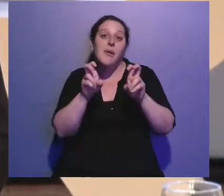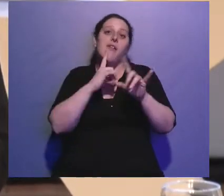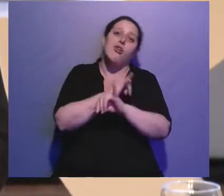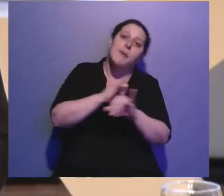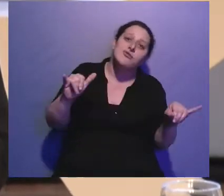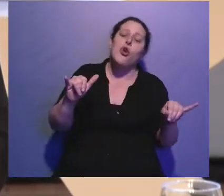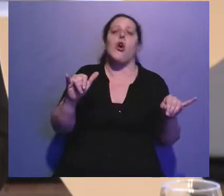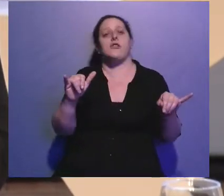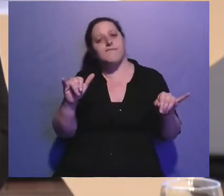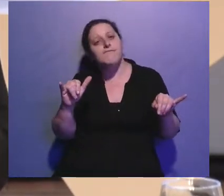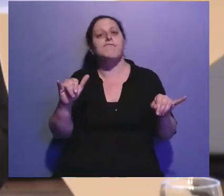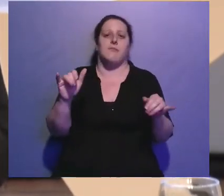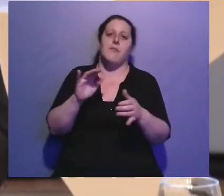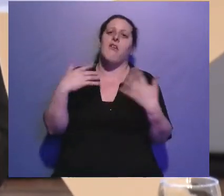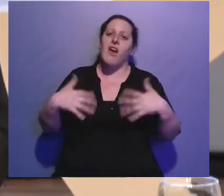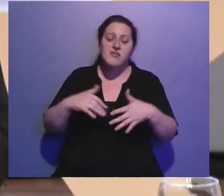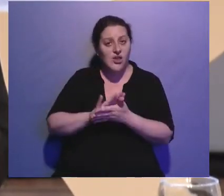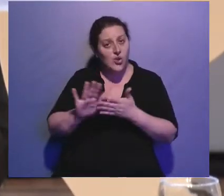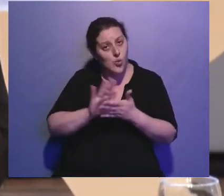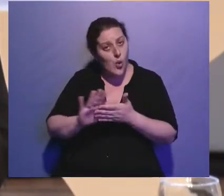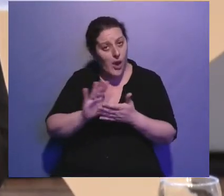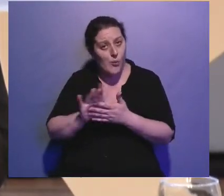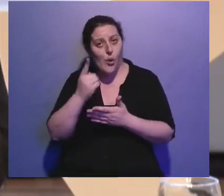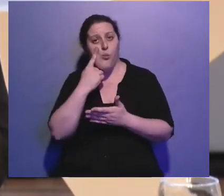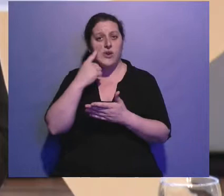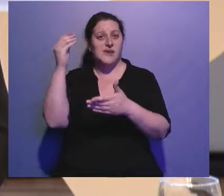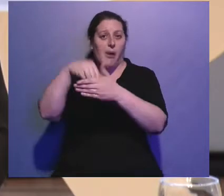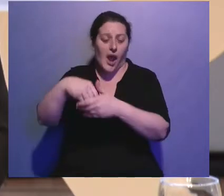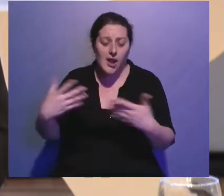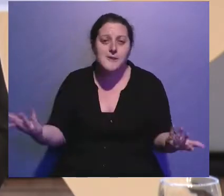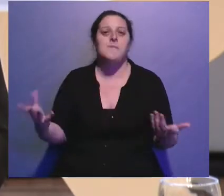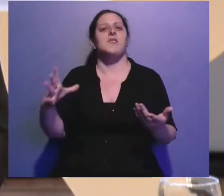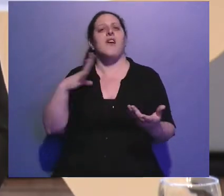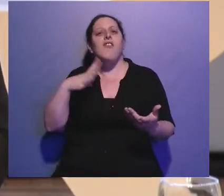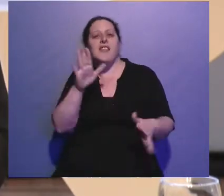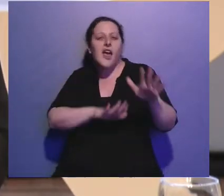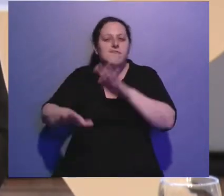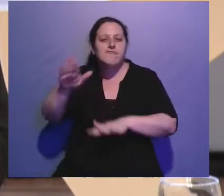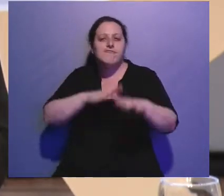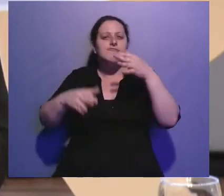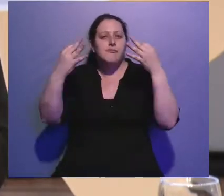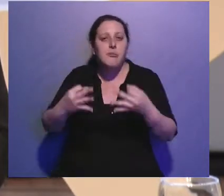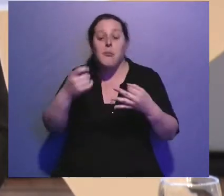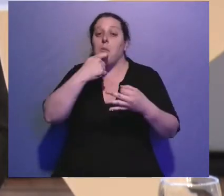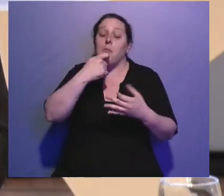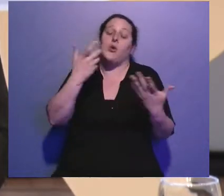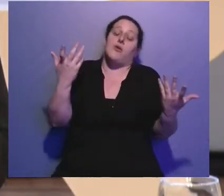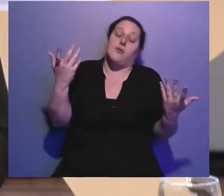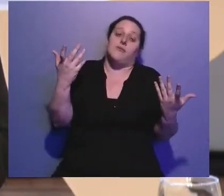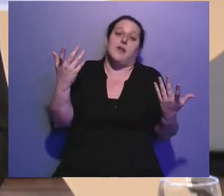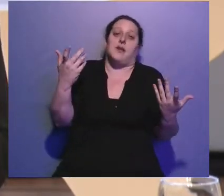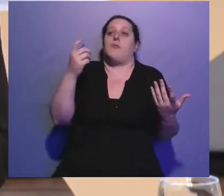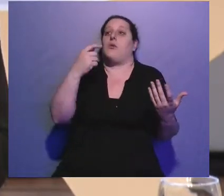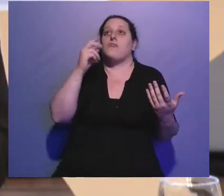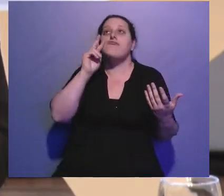effective structures in what I've seen in American cities to pass information between departments, which seems